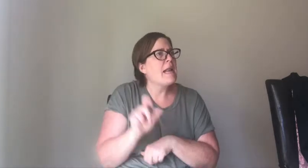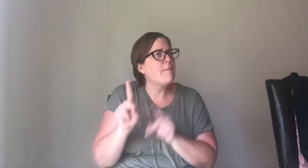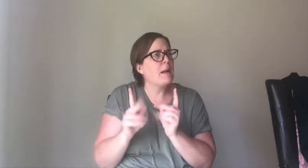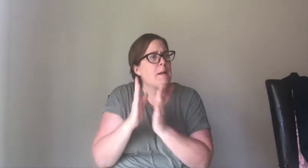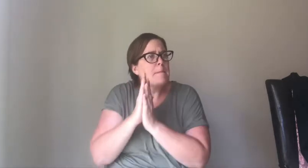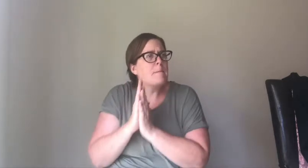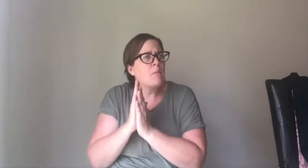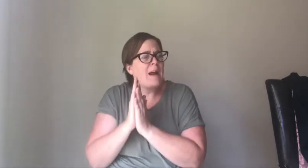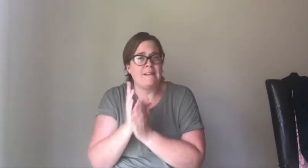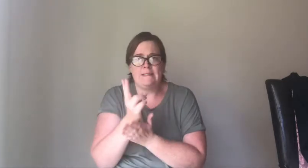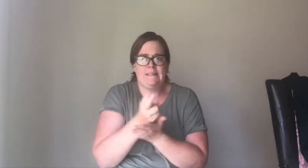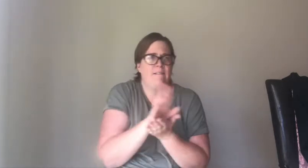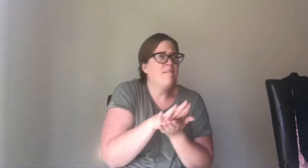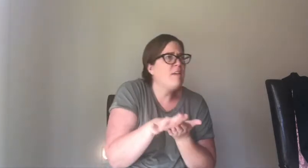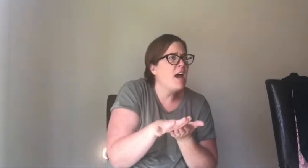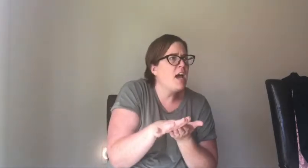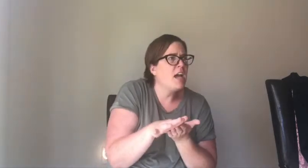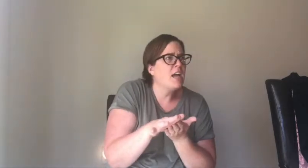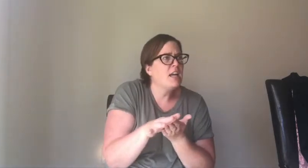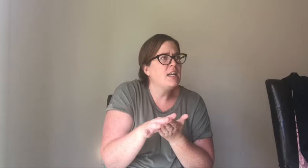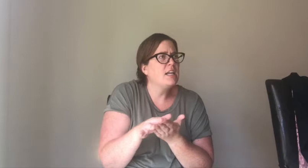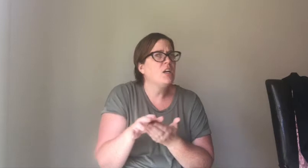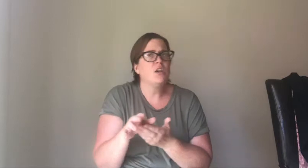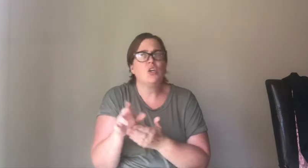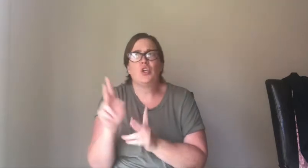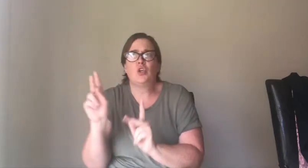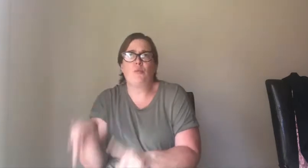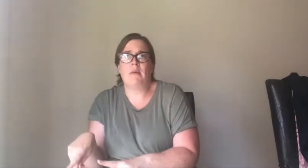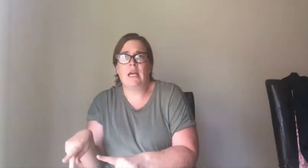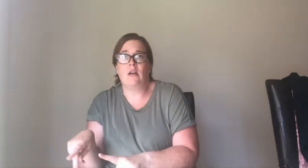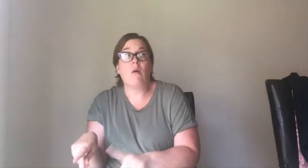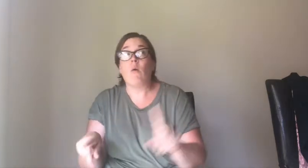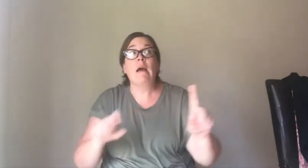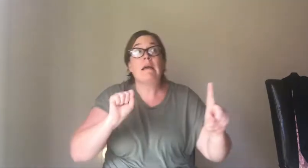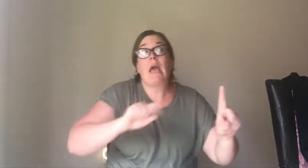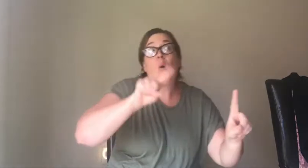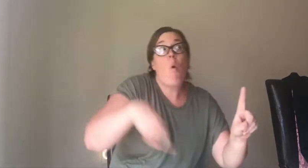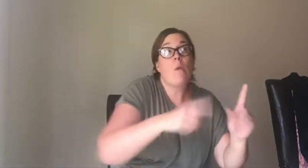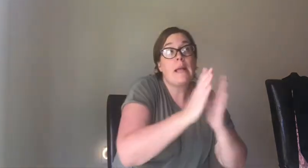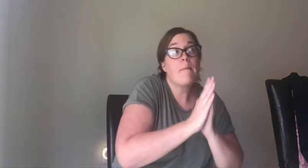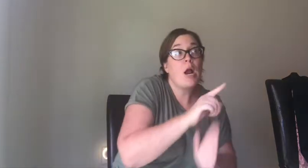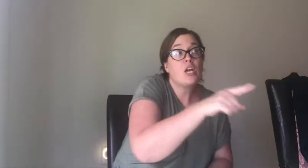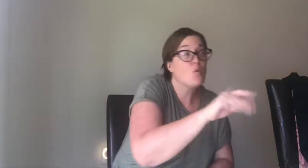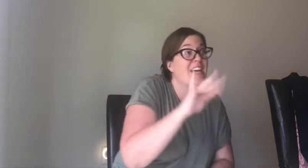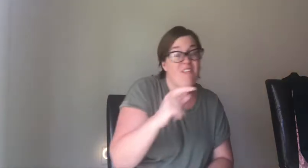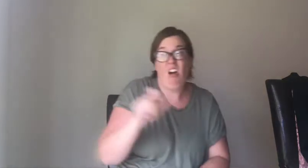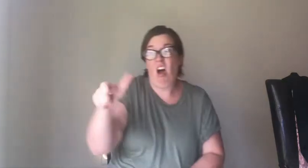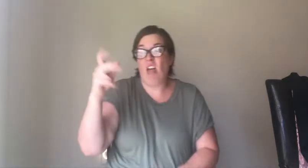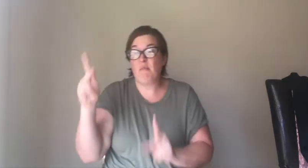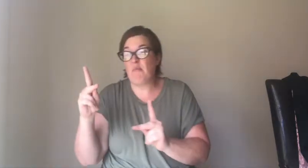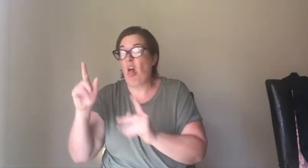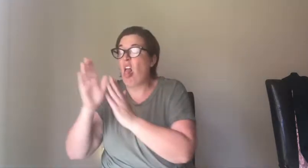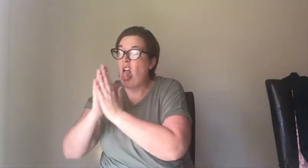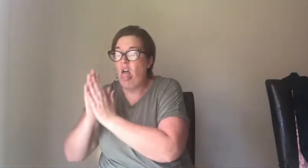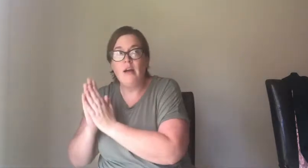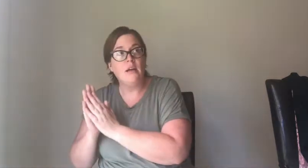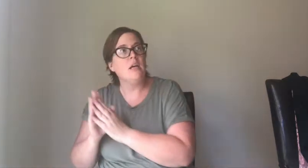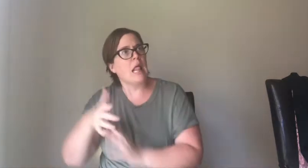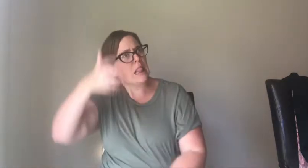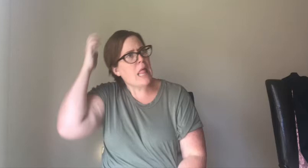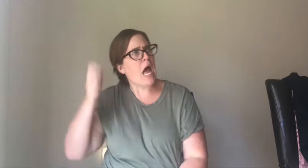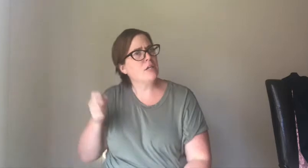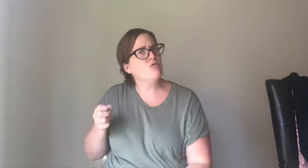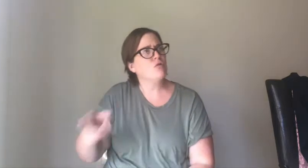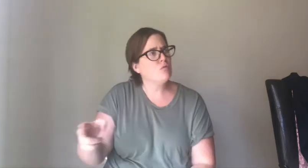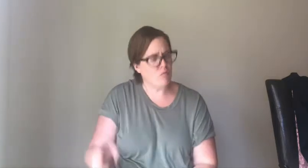bit. The administrators are looking for a way to take Daniel down. So the administrators and high officers went to the king and said, "Long live King Darius. We are